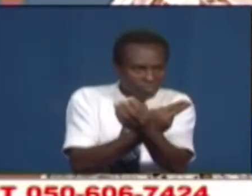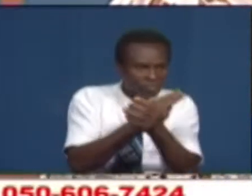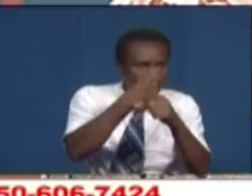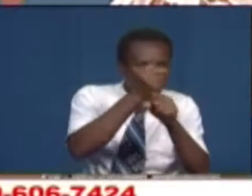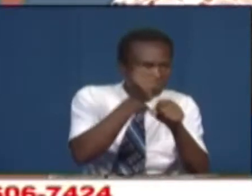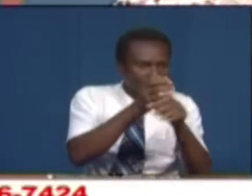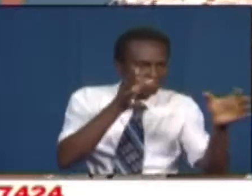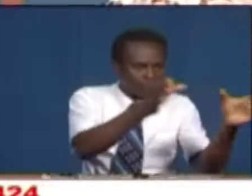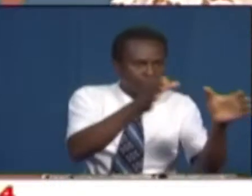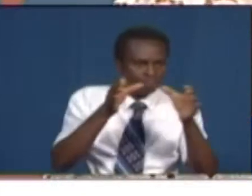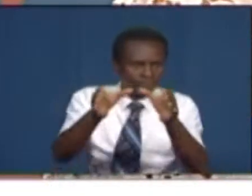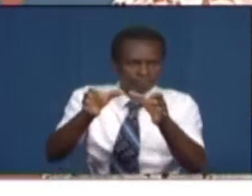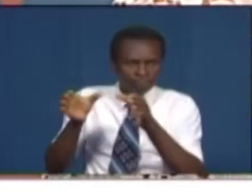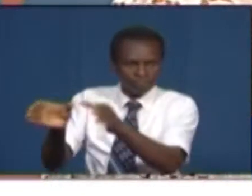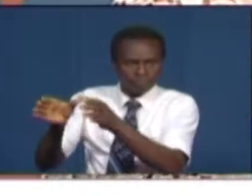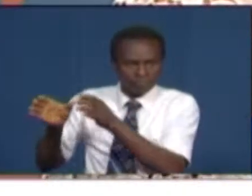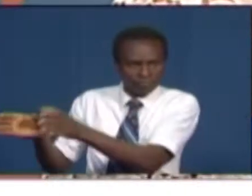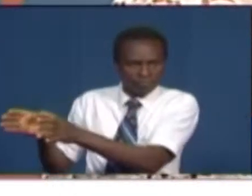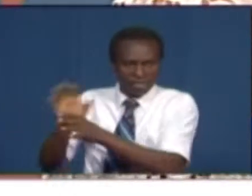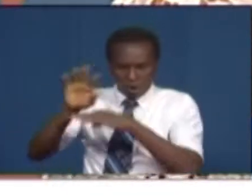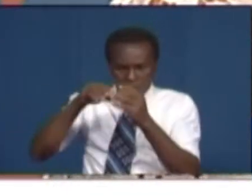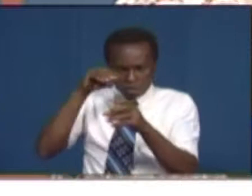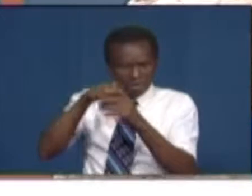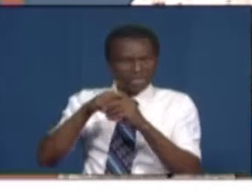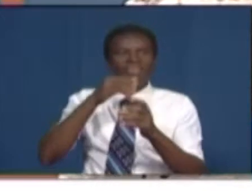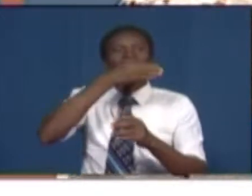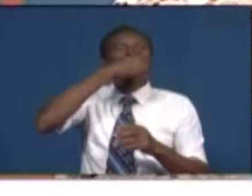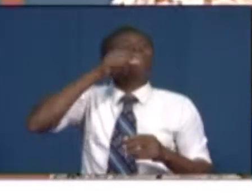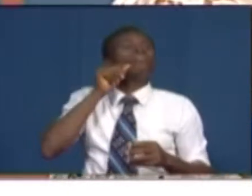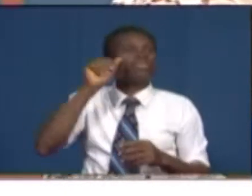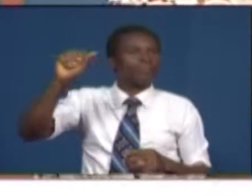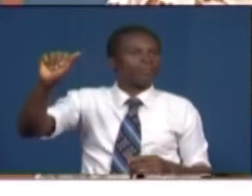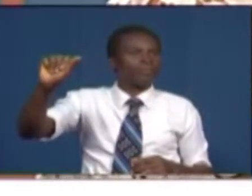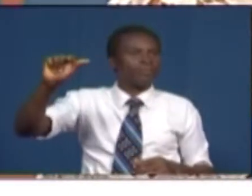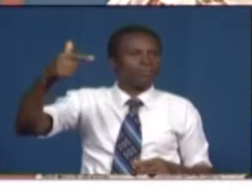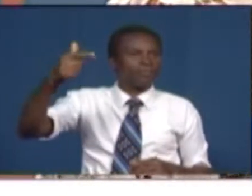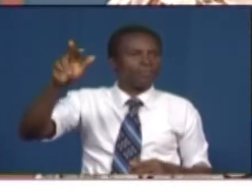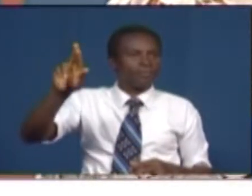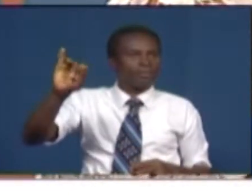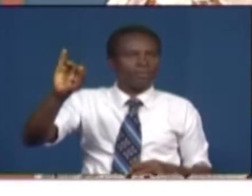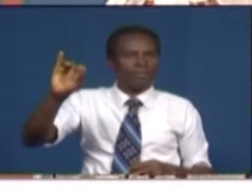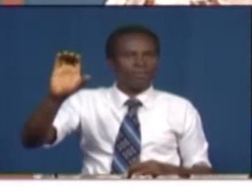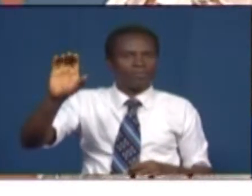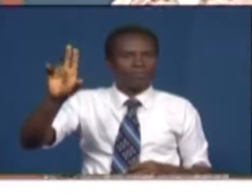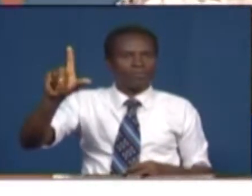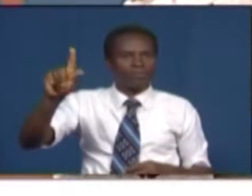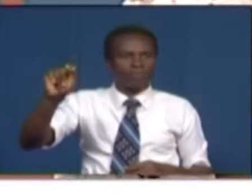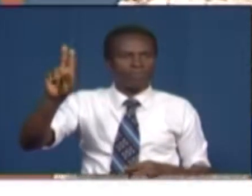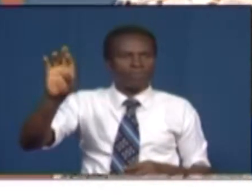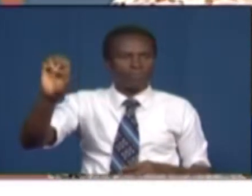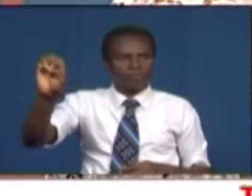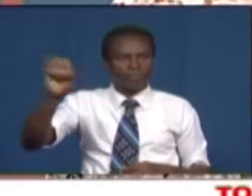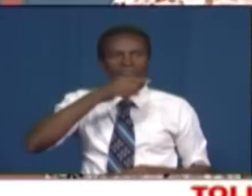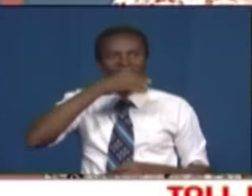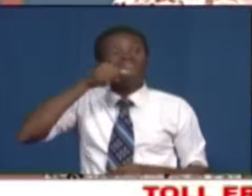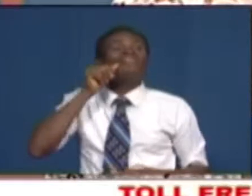message. And then that falls under agricultural science, you know. So students from, you know, and some of them do not even like to learn, but that is an area